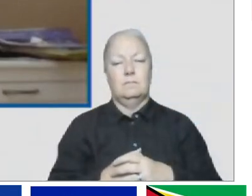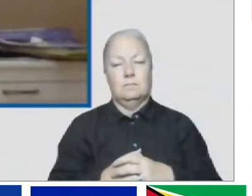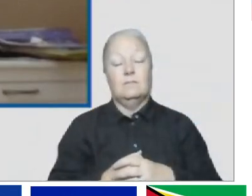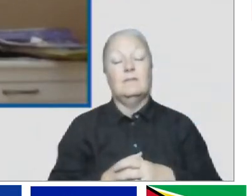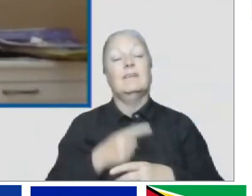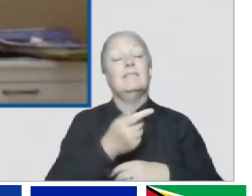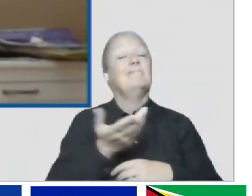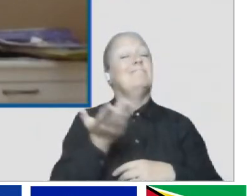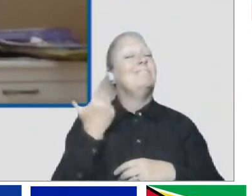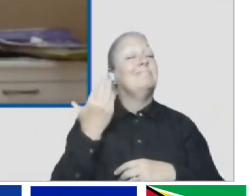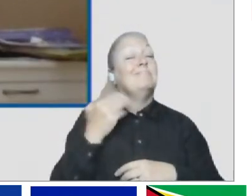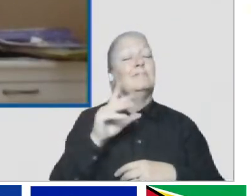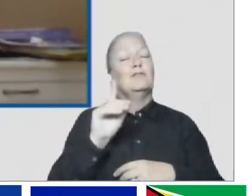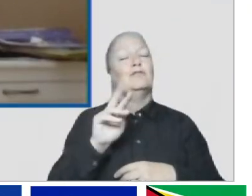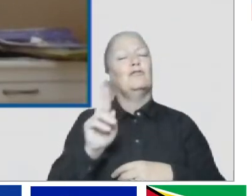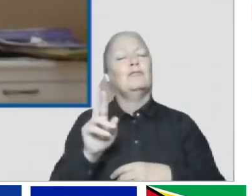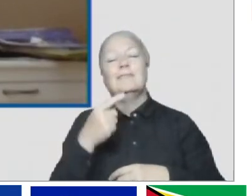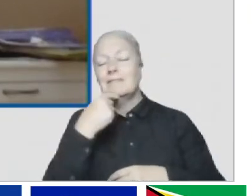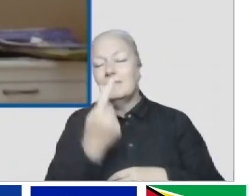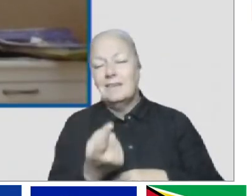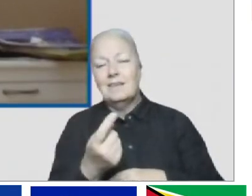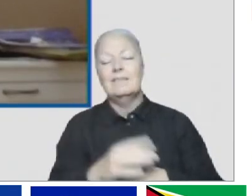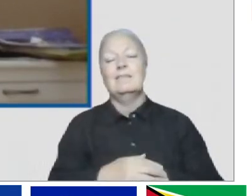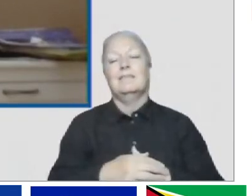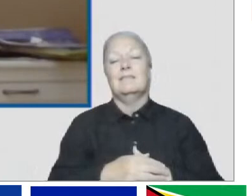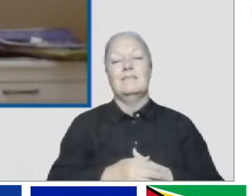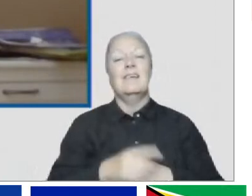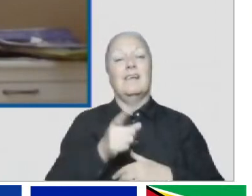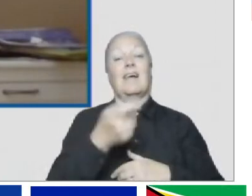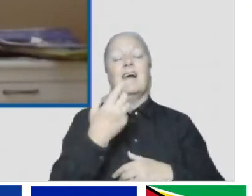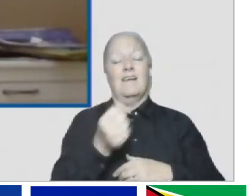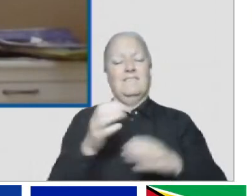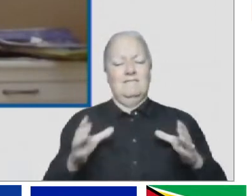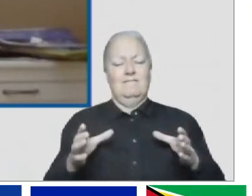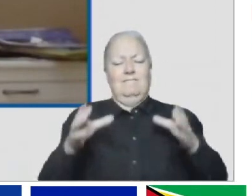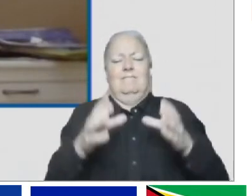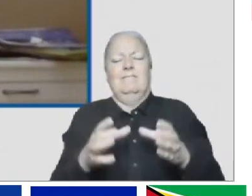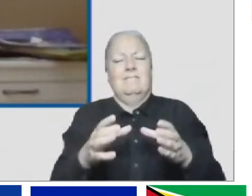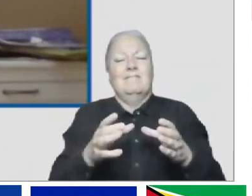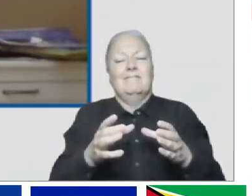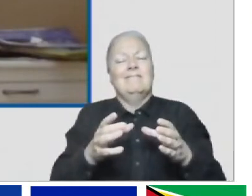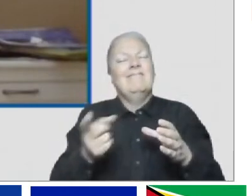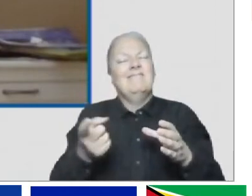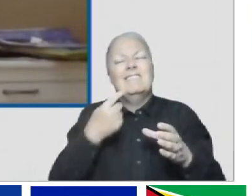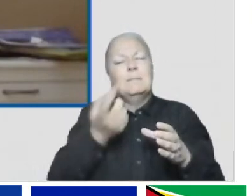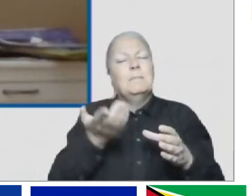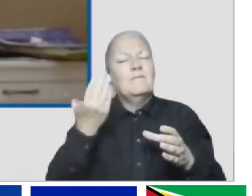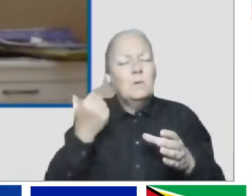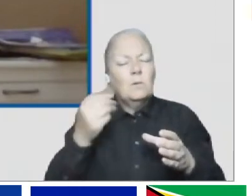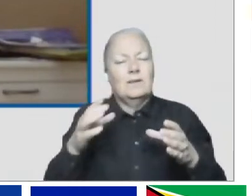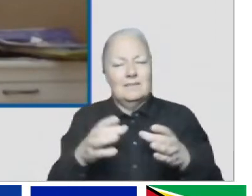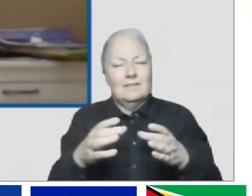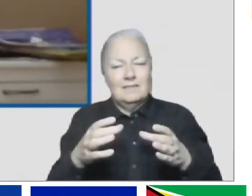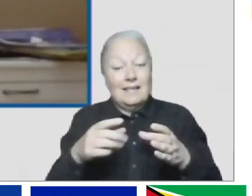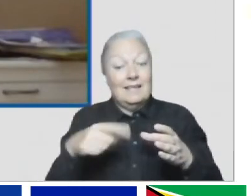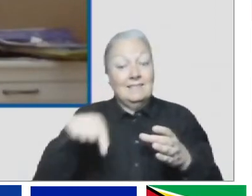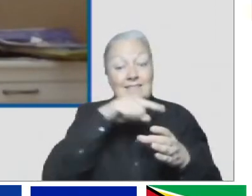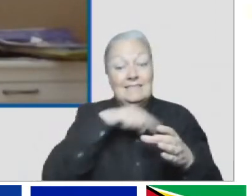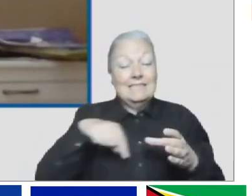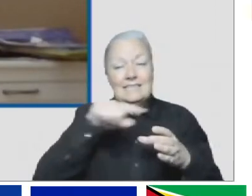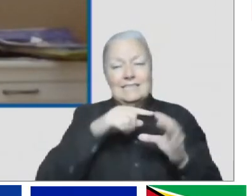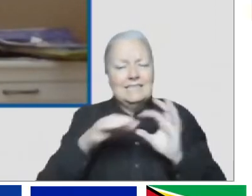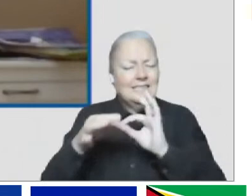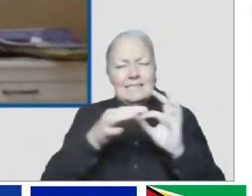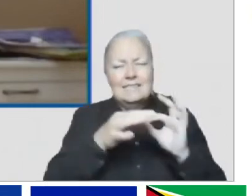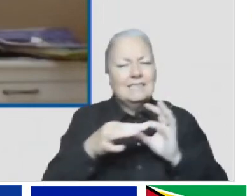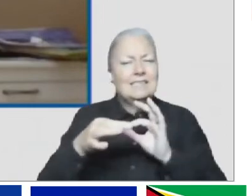that it is a collective efforts that actually took all of us together, and technology was overused. Now, in terms of